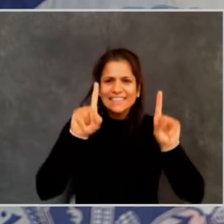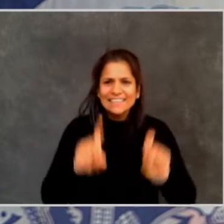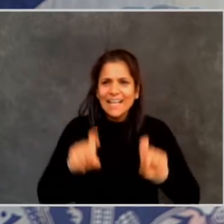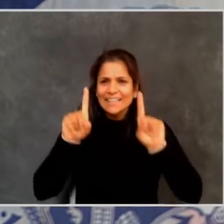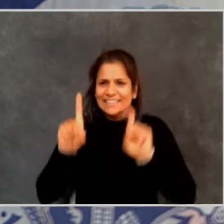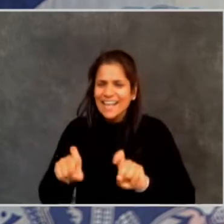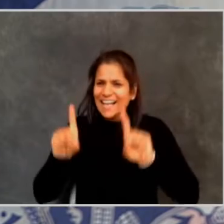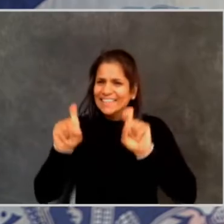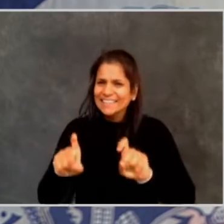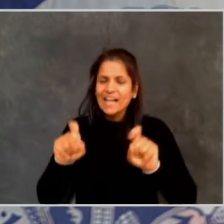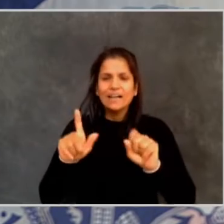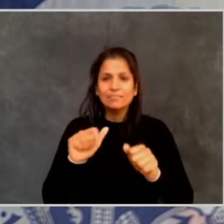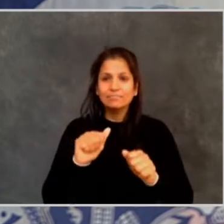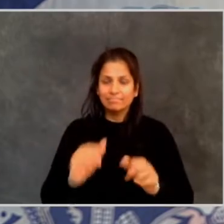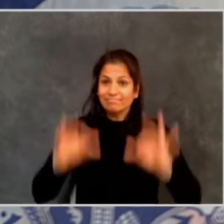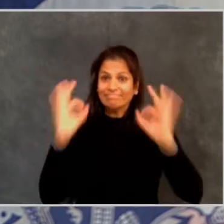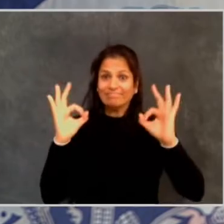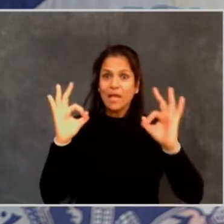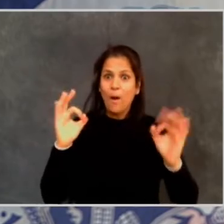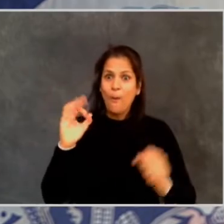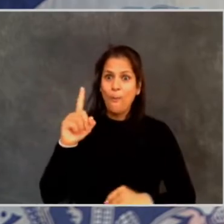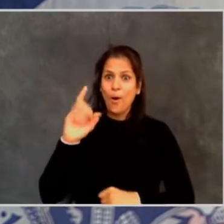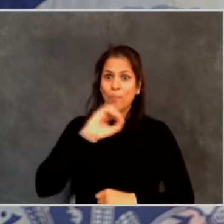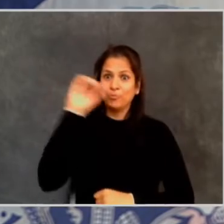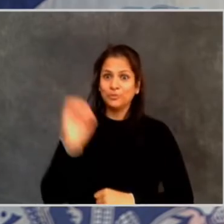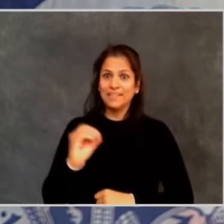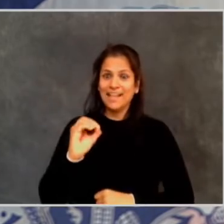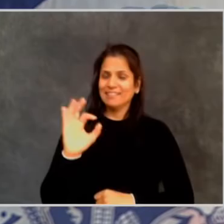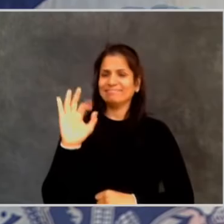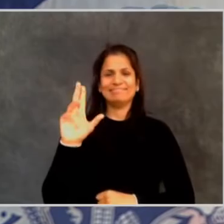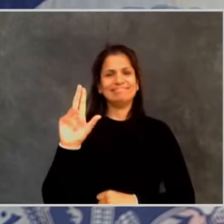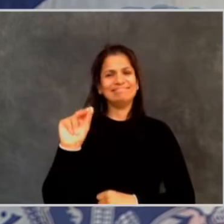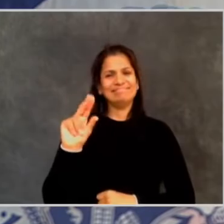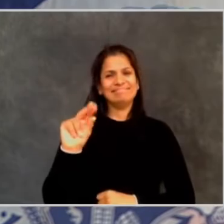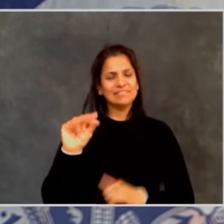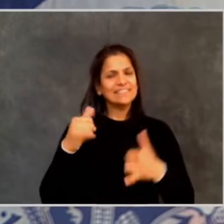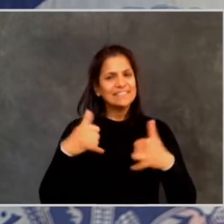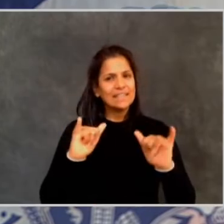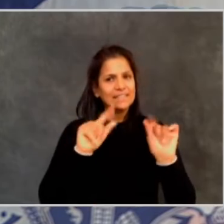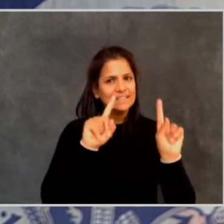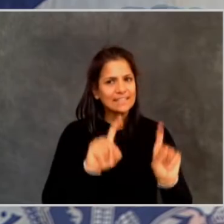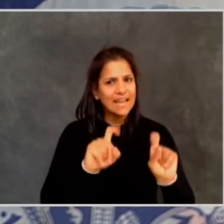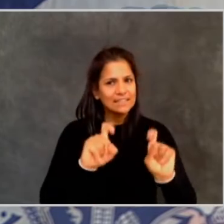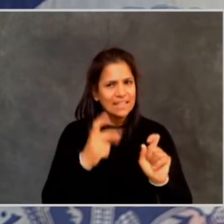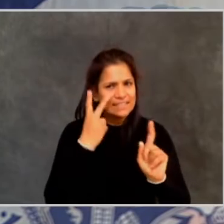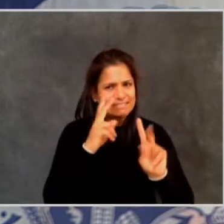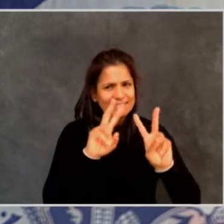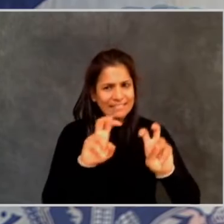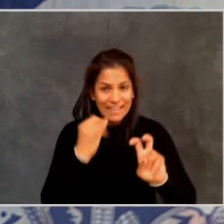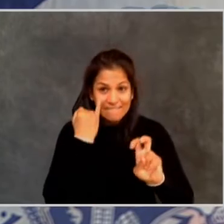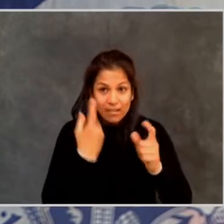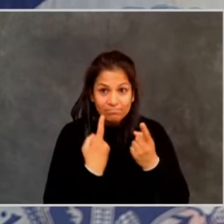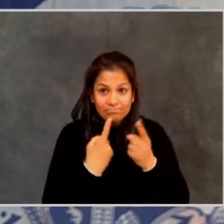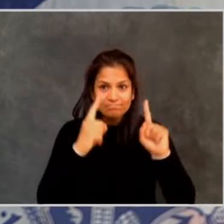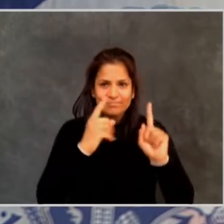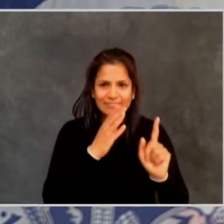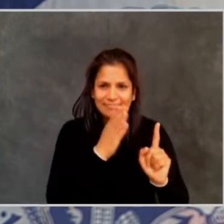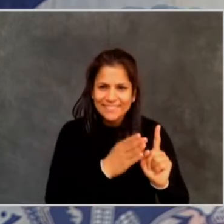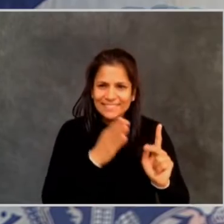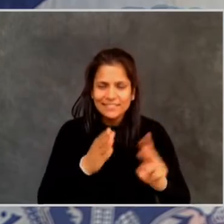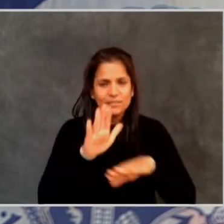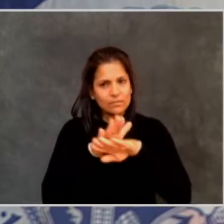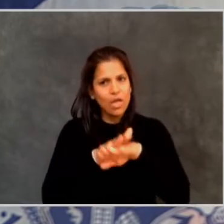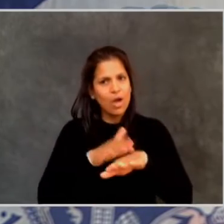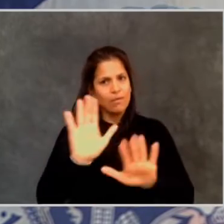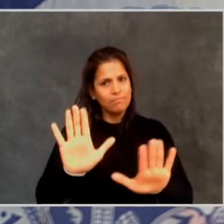most important thing to understand is, does it actually exist in the numbers we need it to or not? Right now, the answer is no for